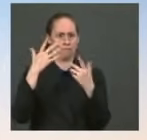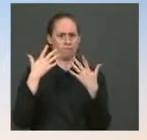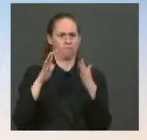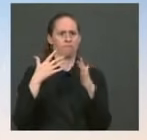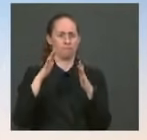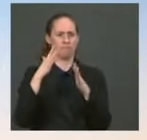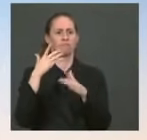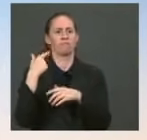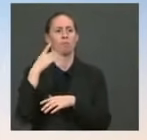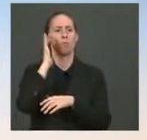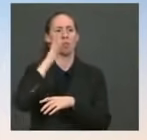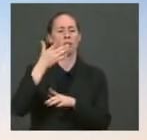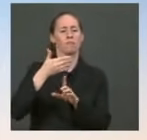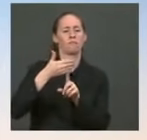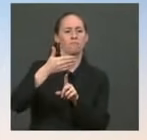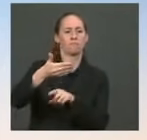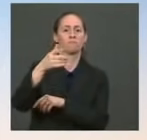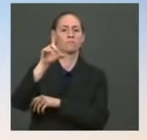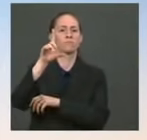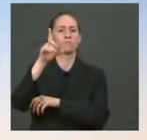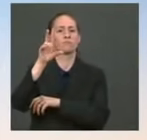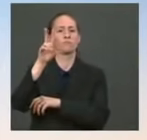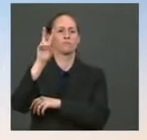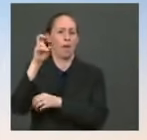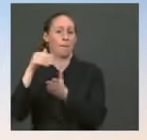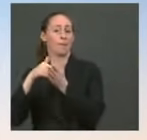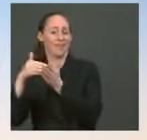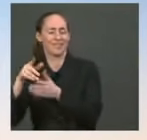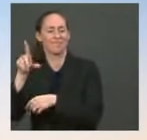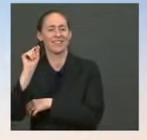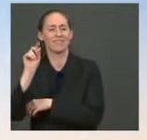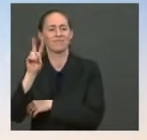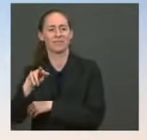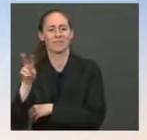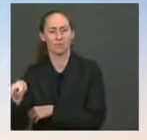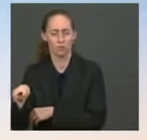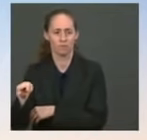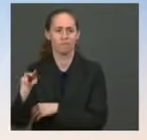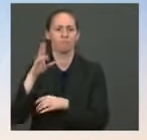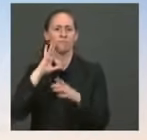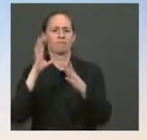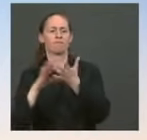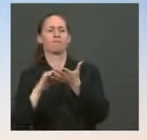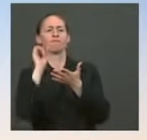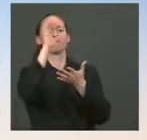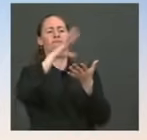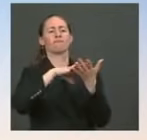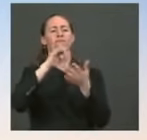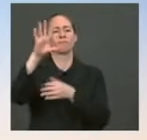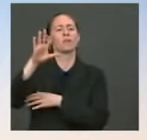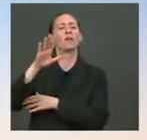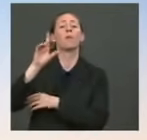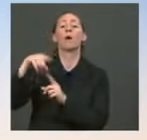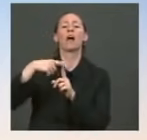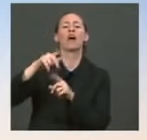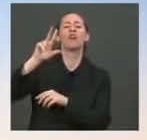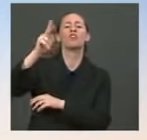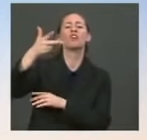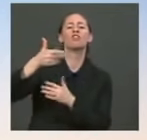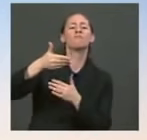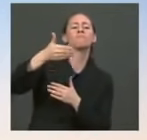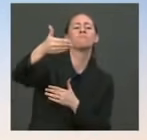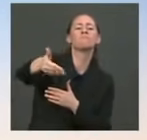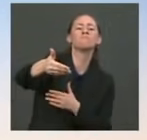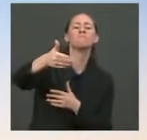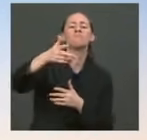as you said, second 300 million doses will be delivered by quarter three of 2022. In total, we'll donate 1 billion doses of